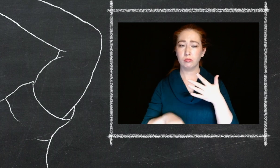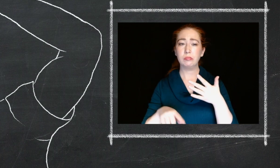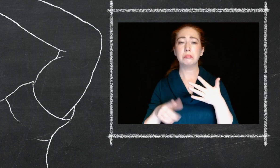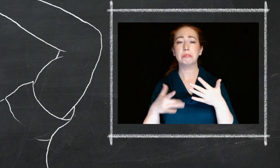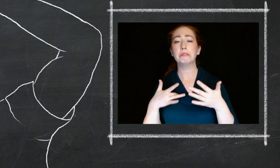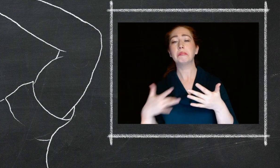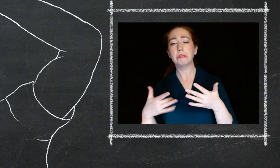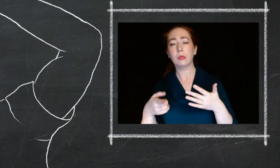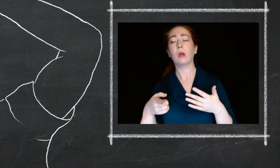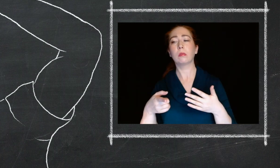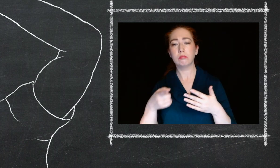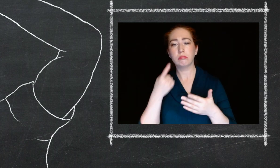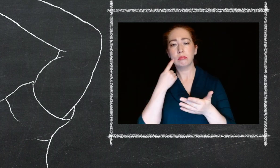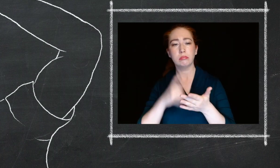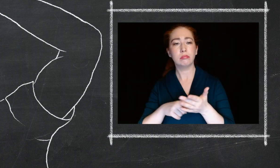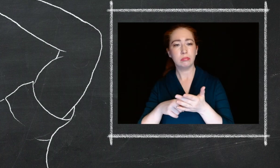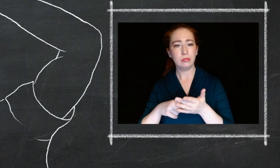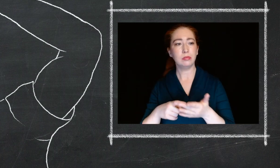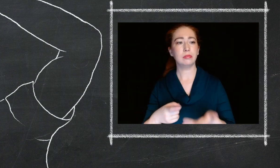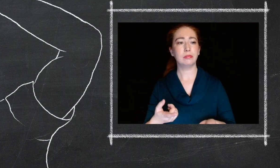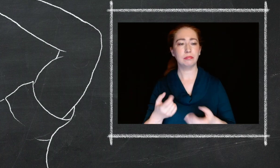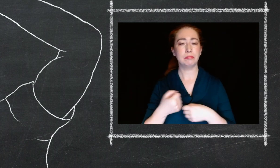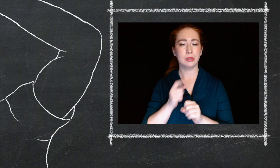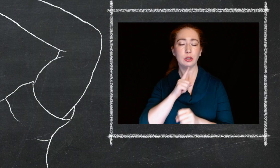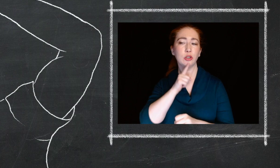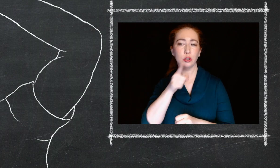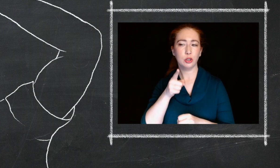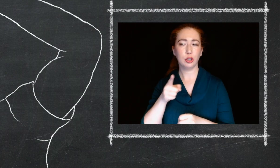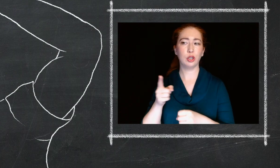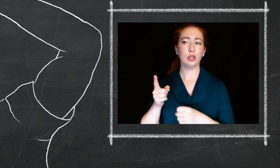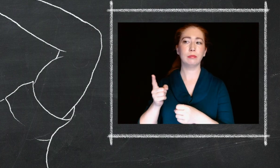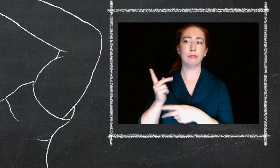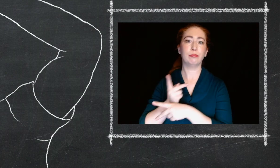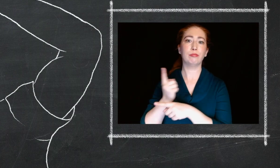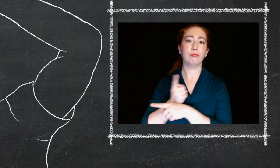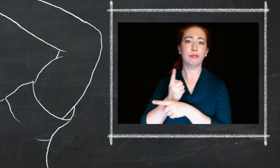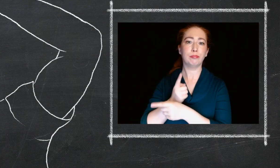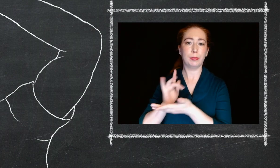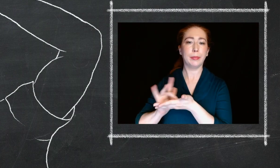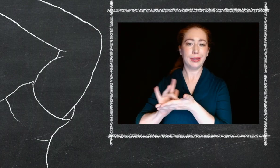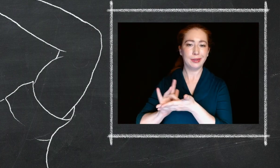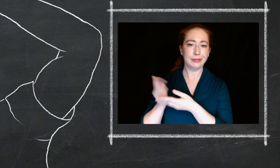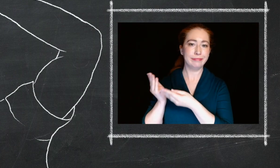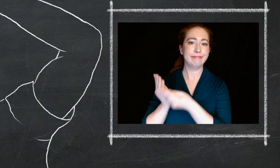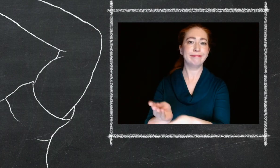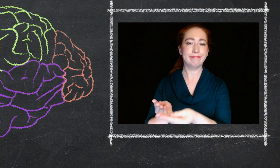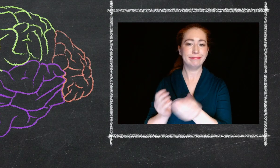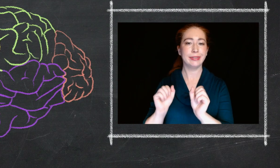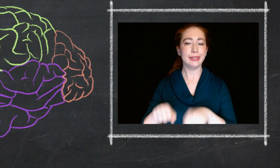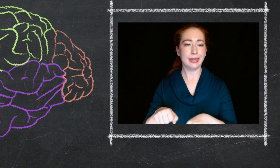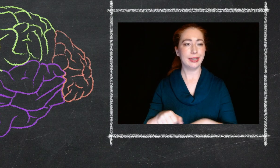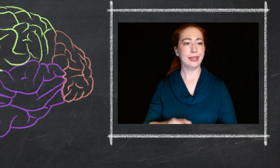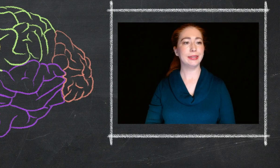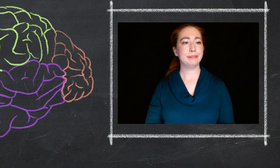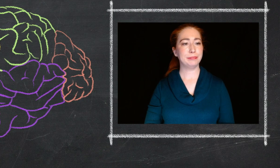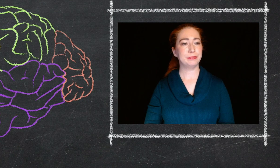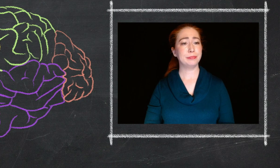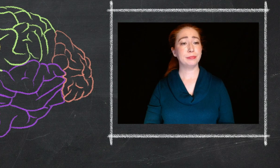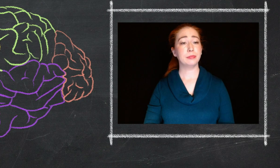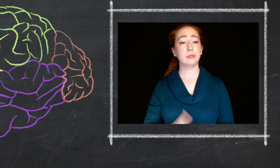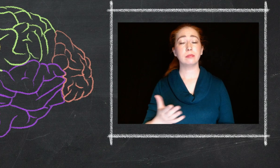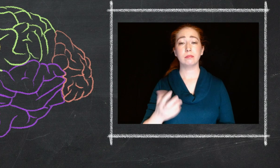following common conditions to make sure proper medical care is delivered. The problems experienced